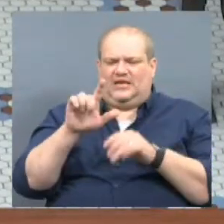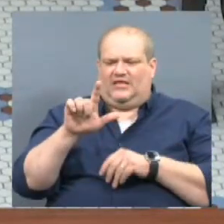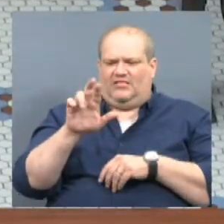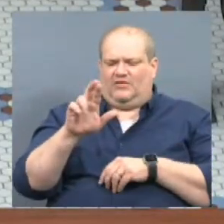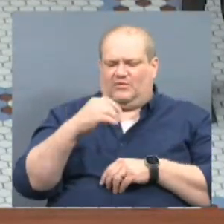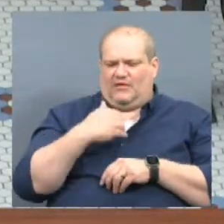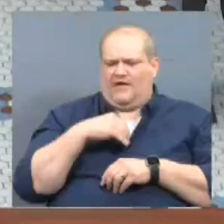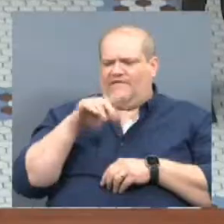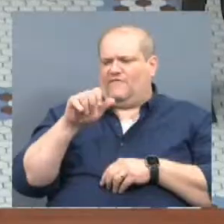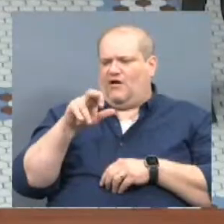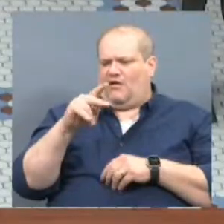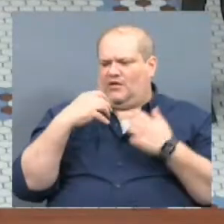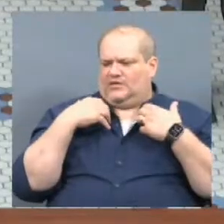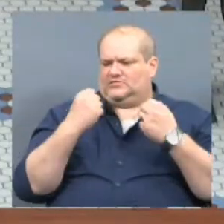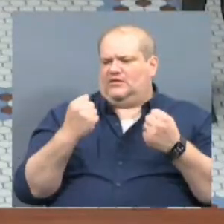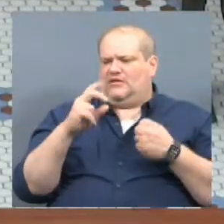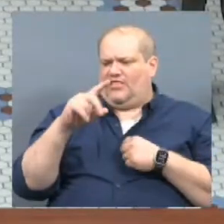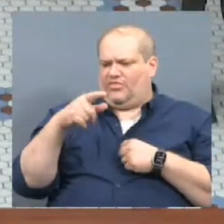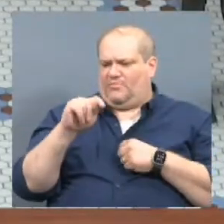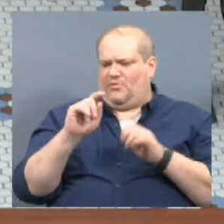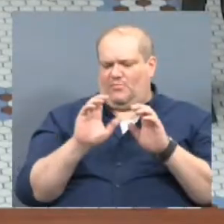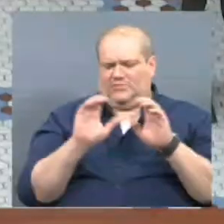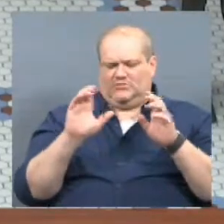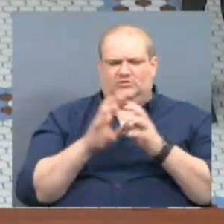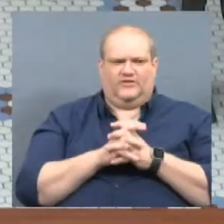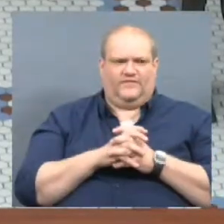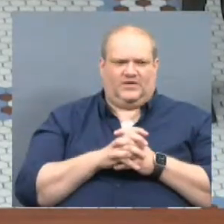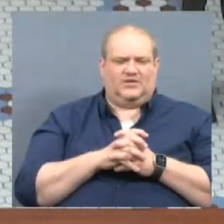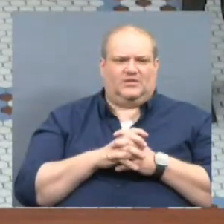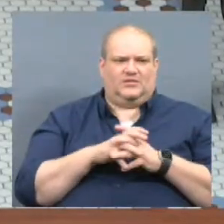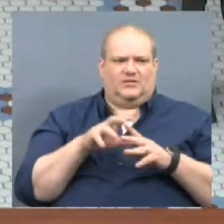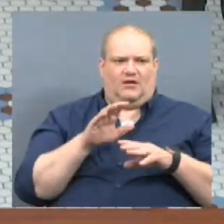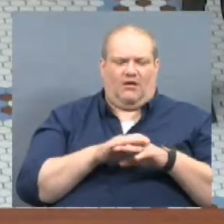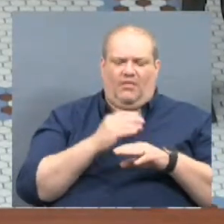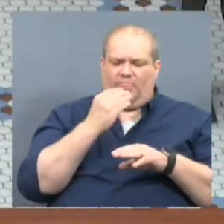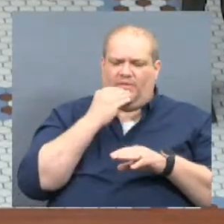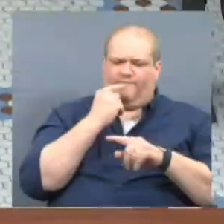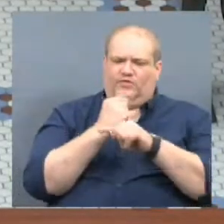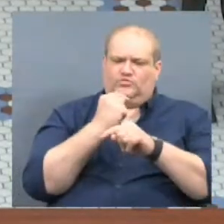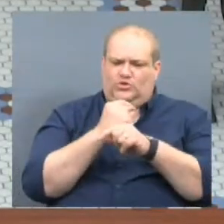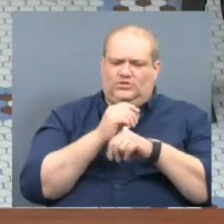Arkansas Health Department certificate on their food trucks?